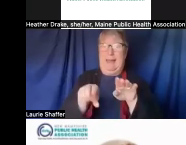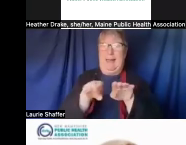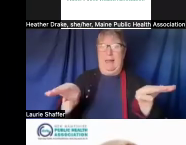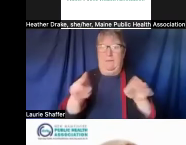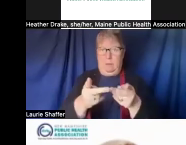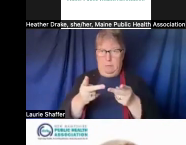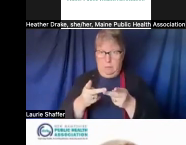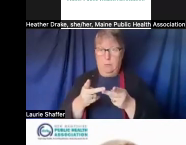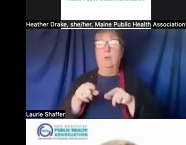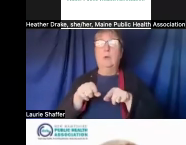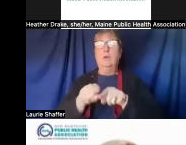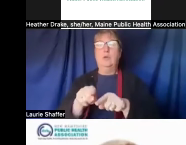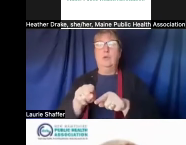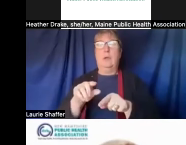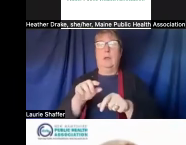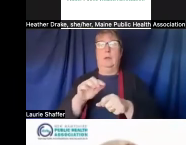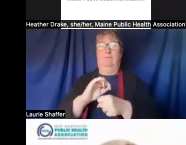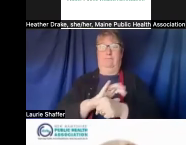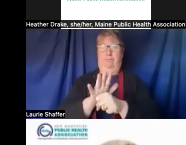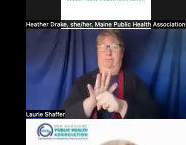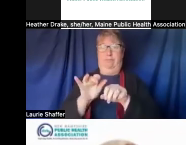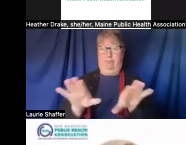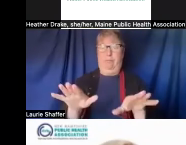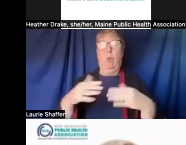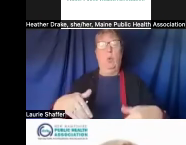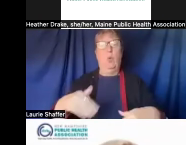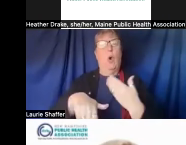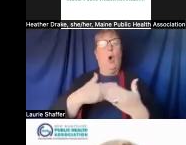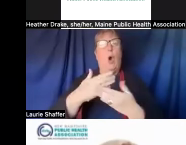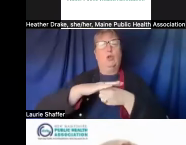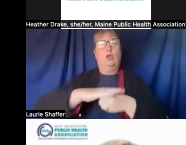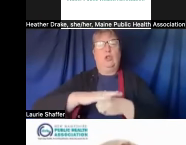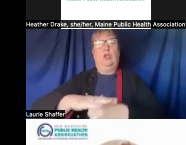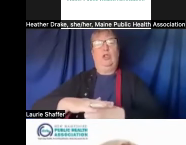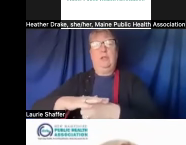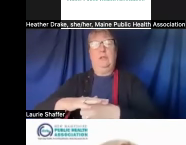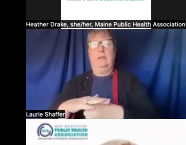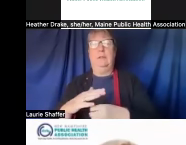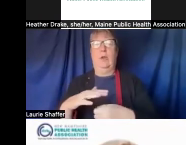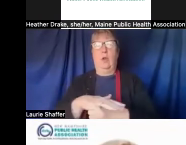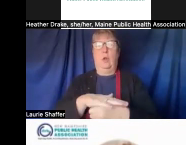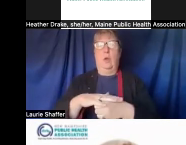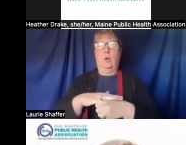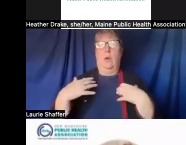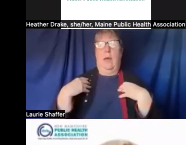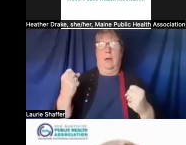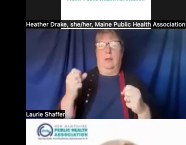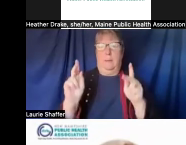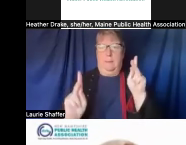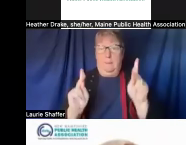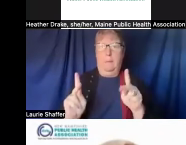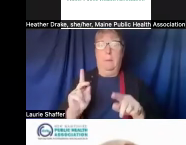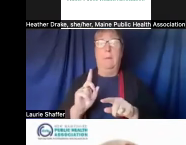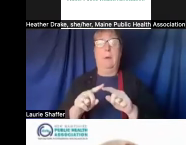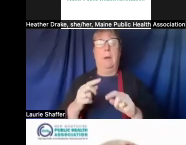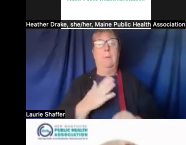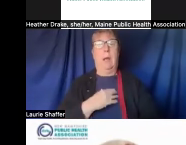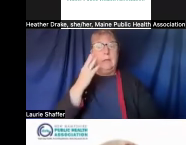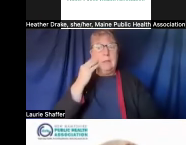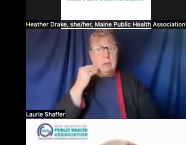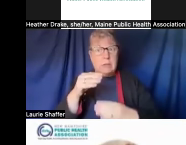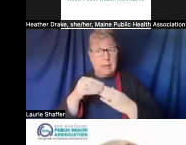pandemic was certainly stressful for all public health professionals, I do like to say that I'm grateful for my experience leading this